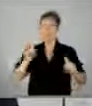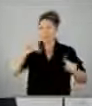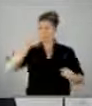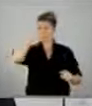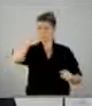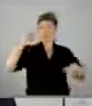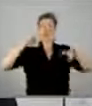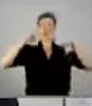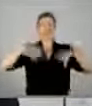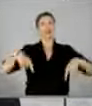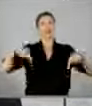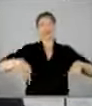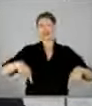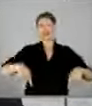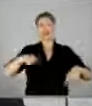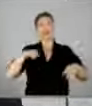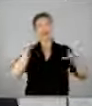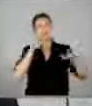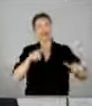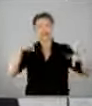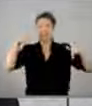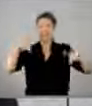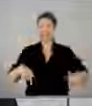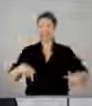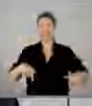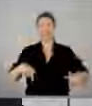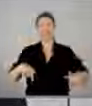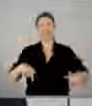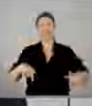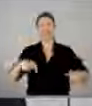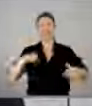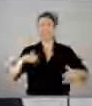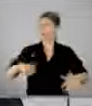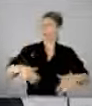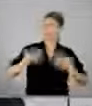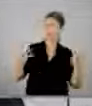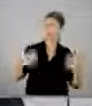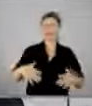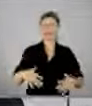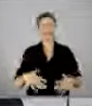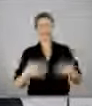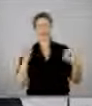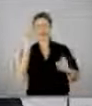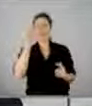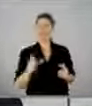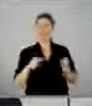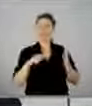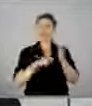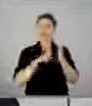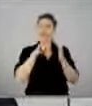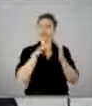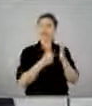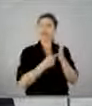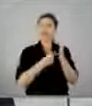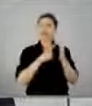interest here is that we do not want to see terrorists who fought with terrorism